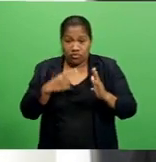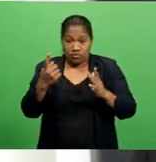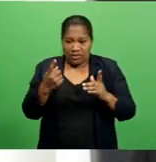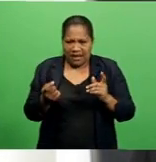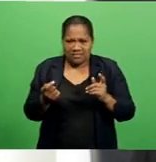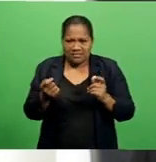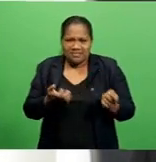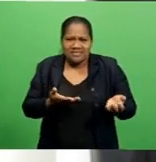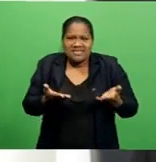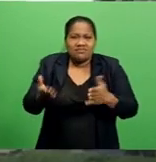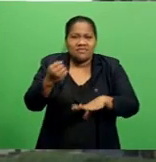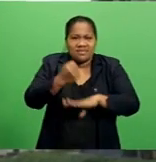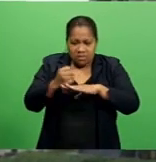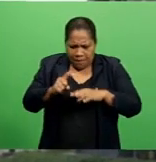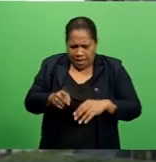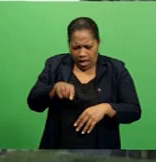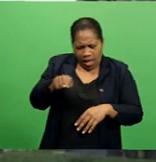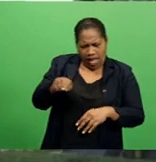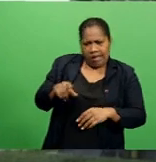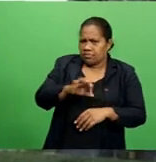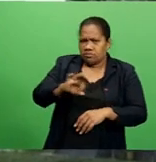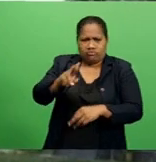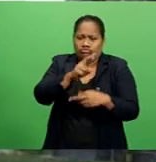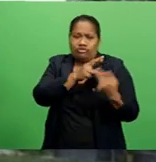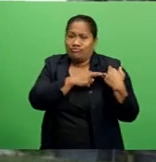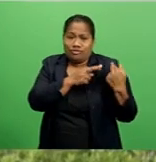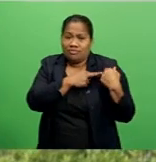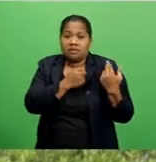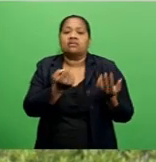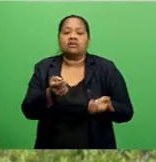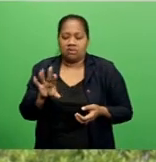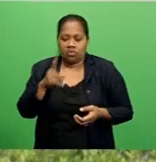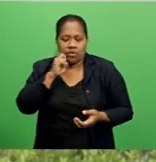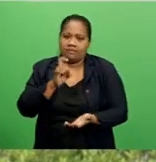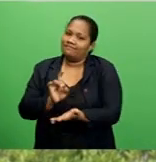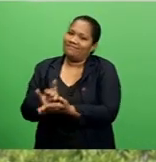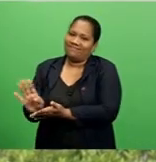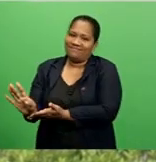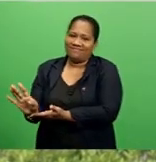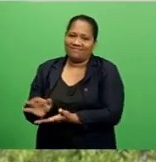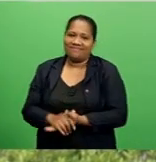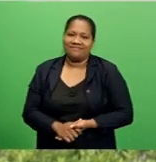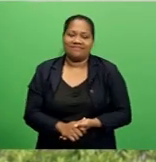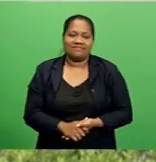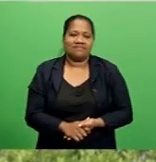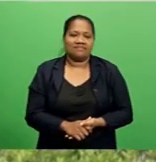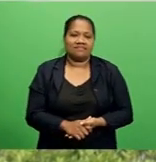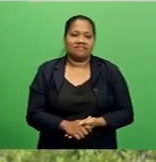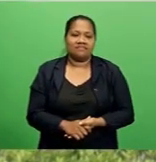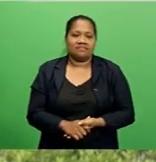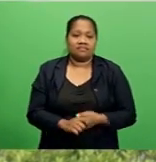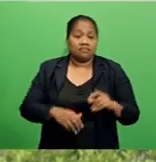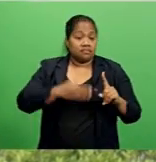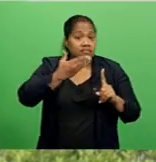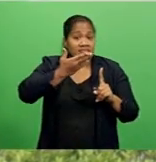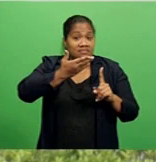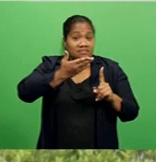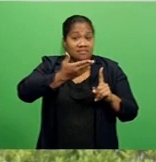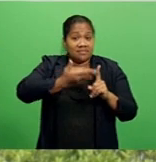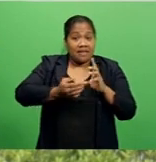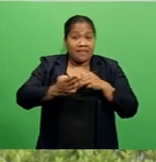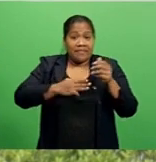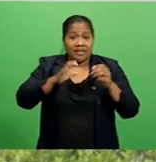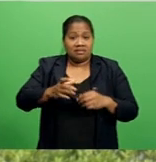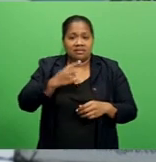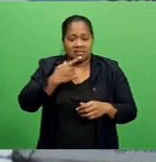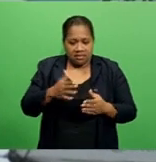are not acting responsibly, they will be evicted. PRB Acting General Manager Patrick Veu says they are taking legal action